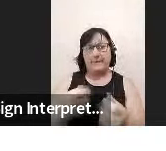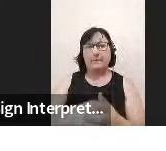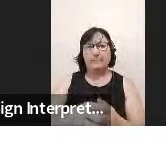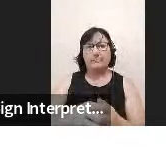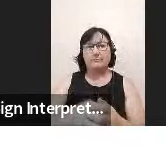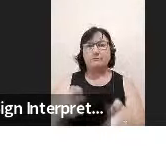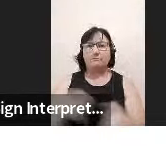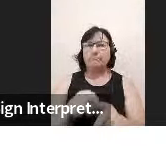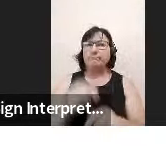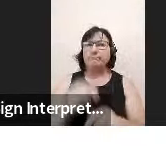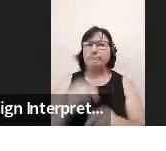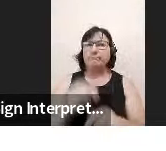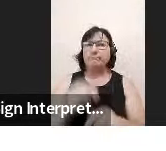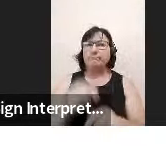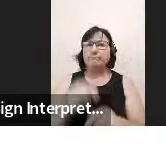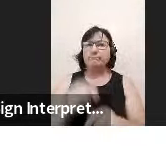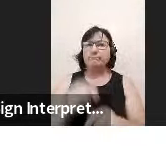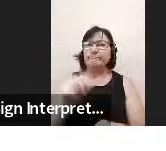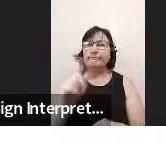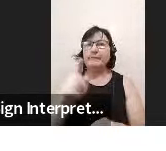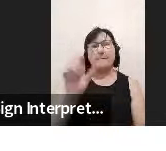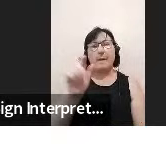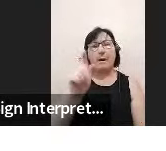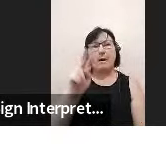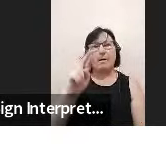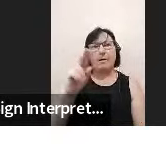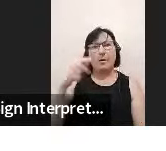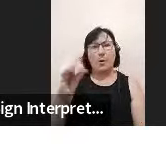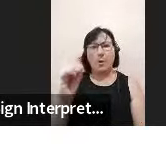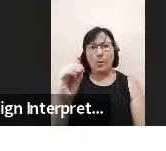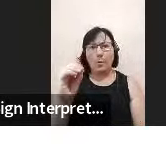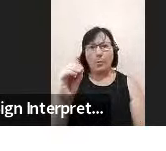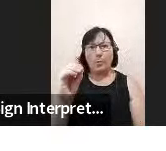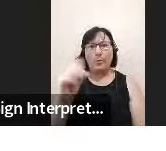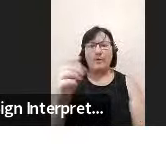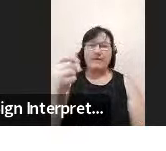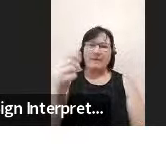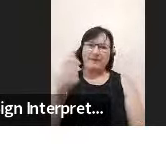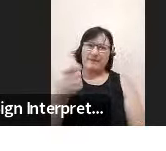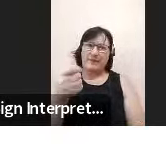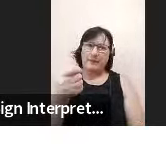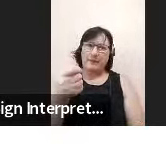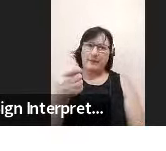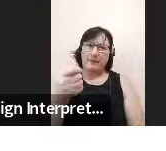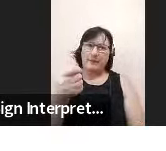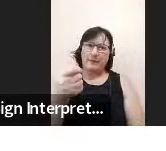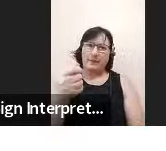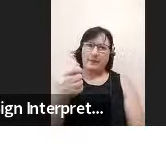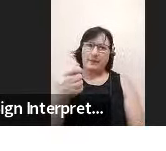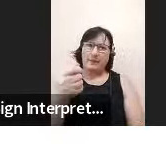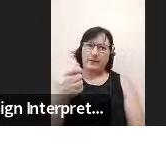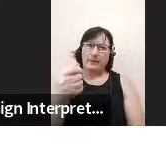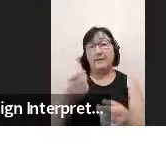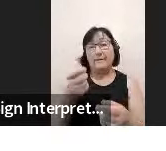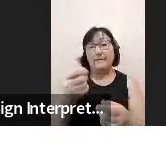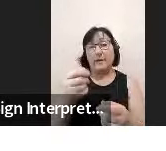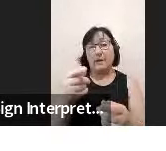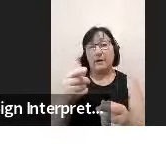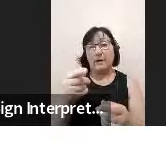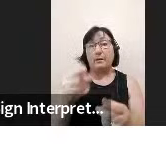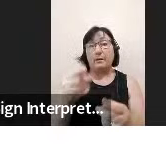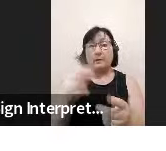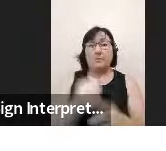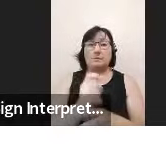make an application to get an embargo as an ordinary trader, then there is a fee that is attached to it. They're asking if can SARS consider